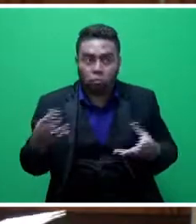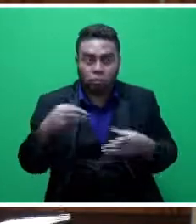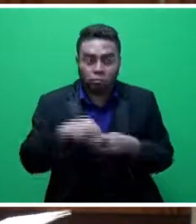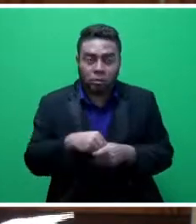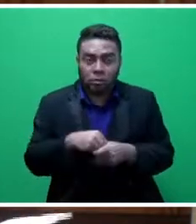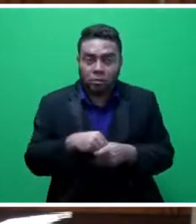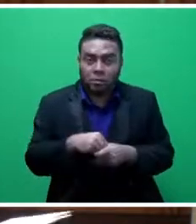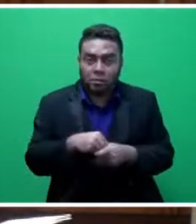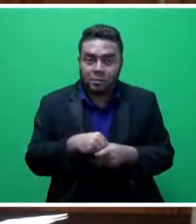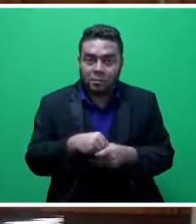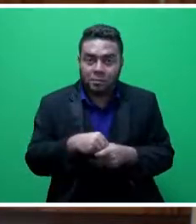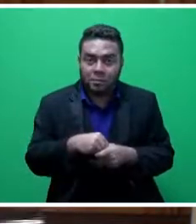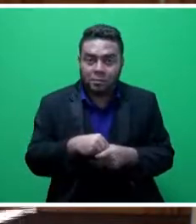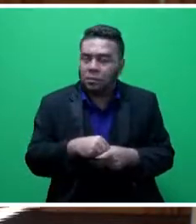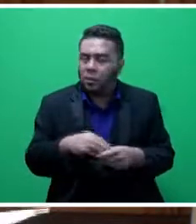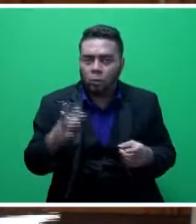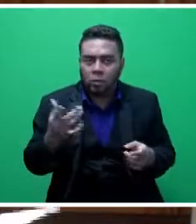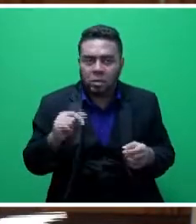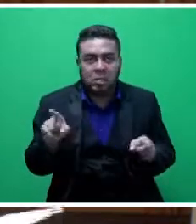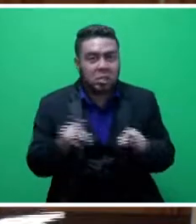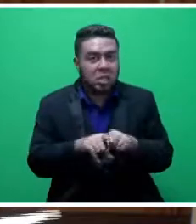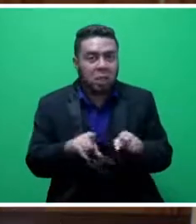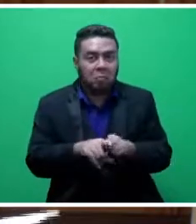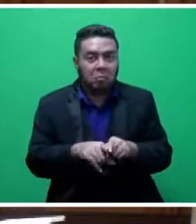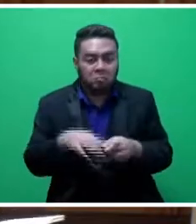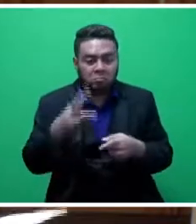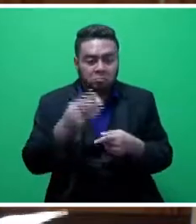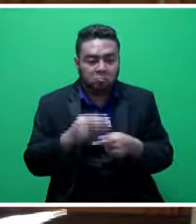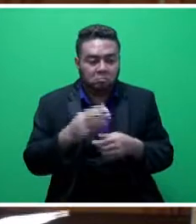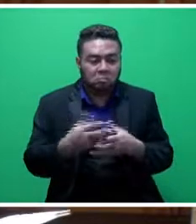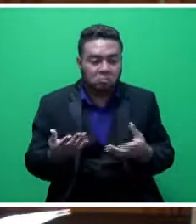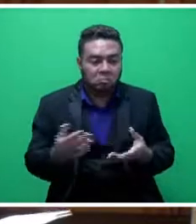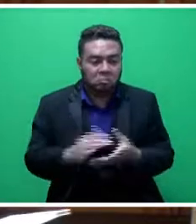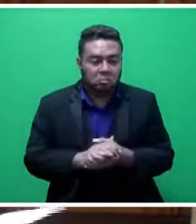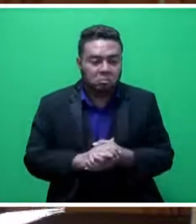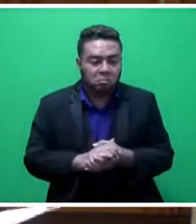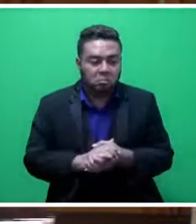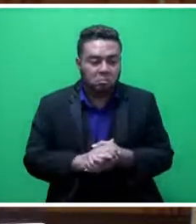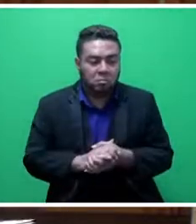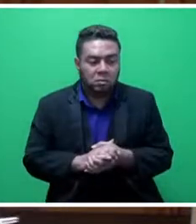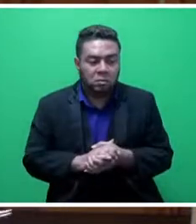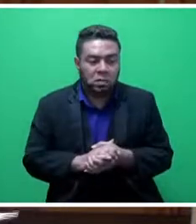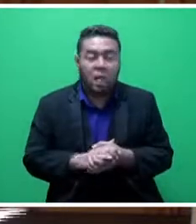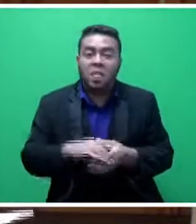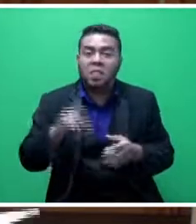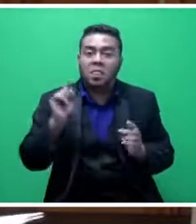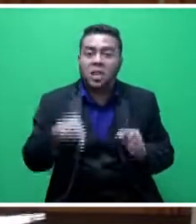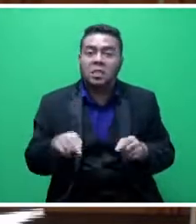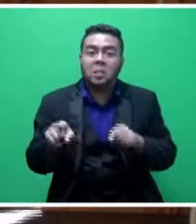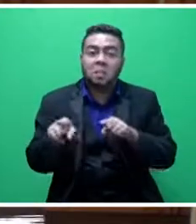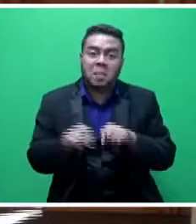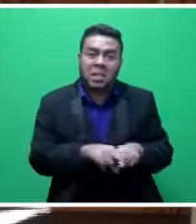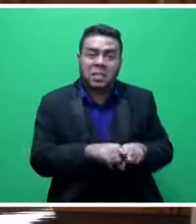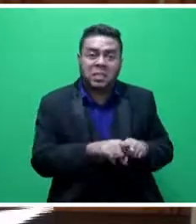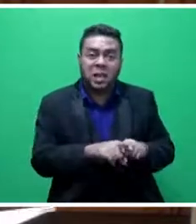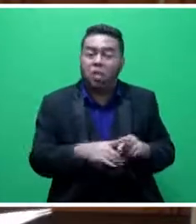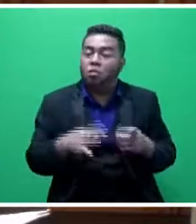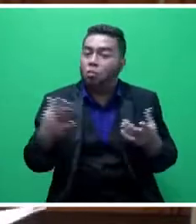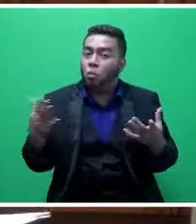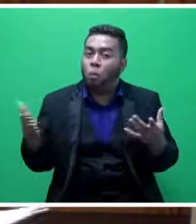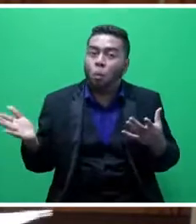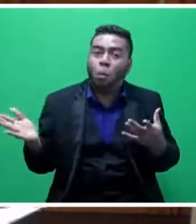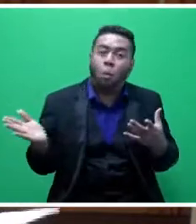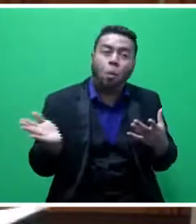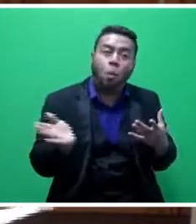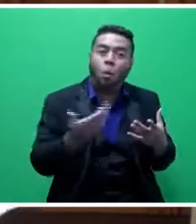accounts will be the same as the credit rating for FNPF members' accounts. This simply means that the interest rate declared to FNPF